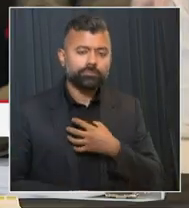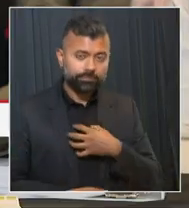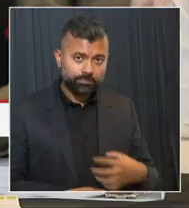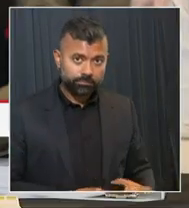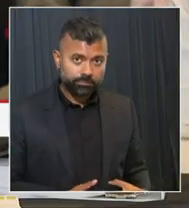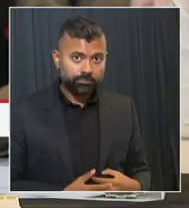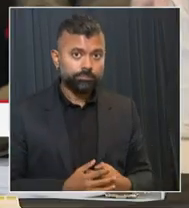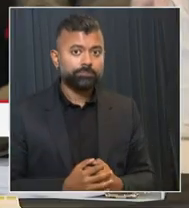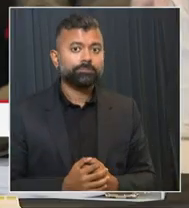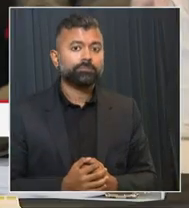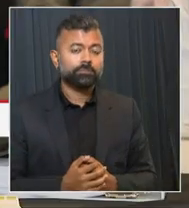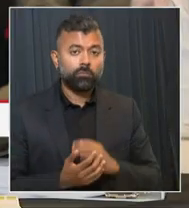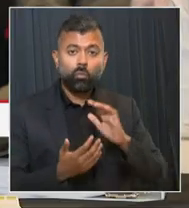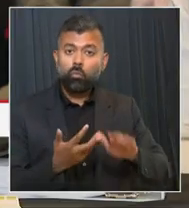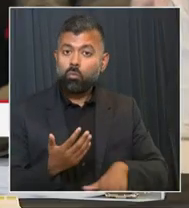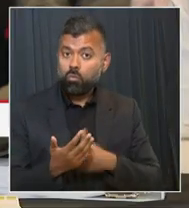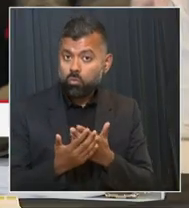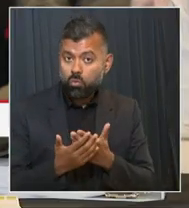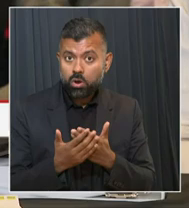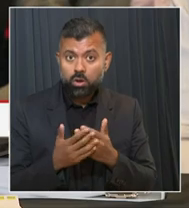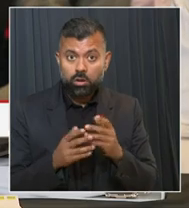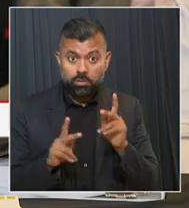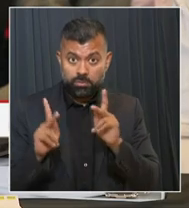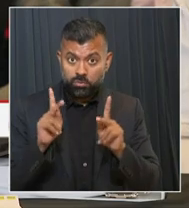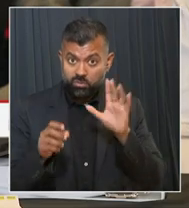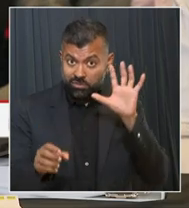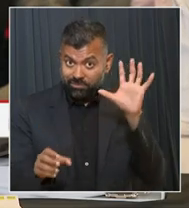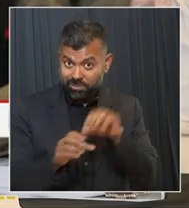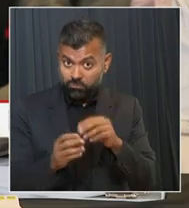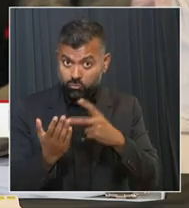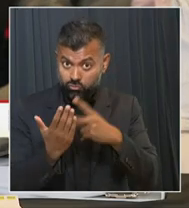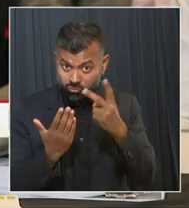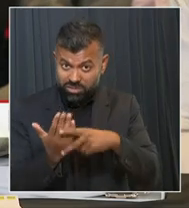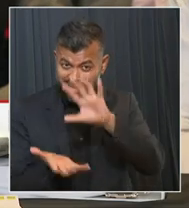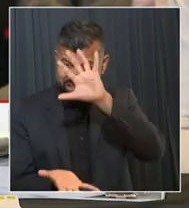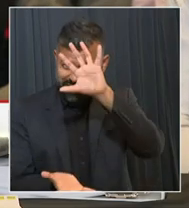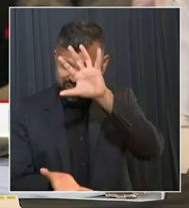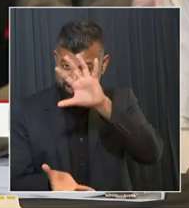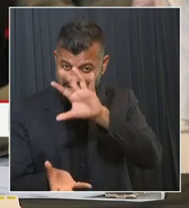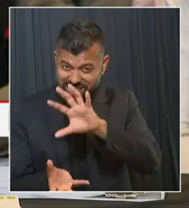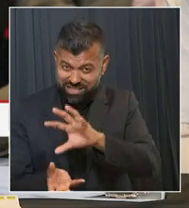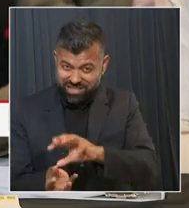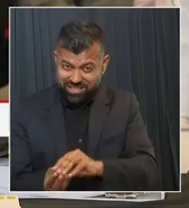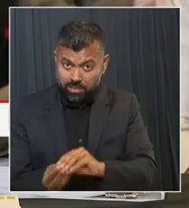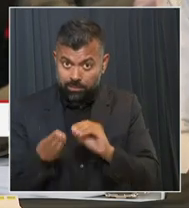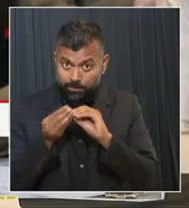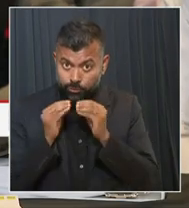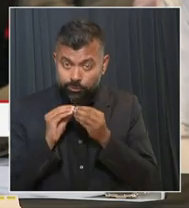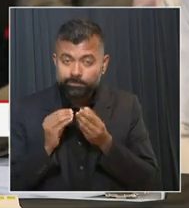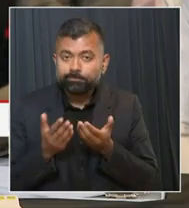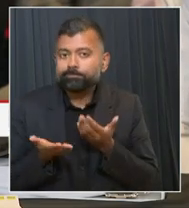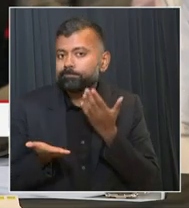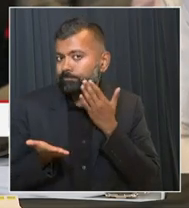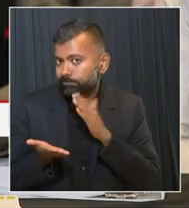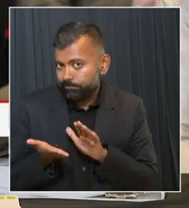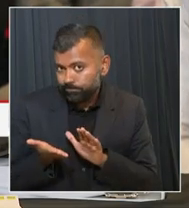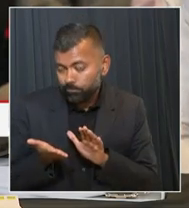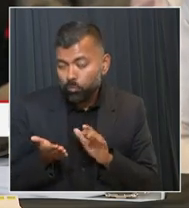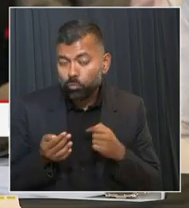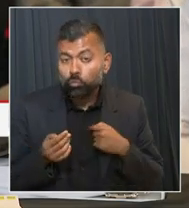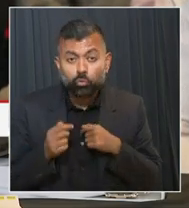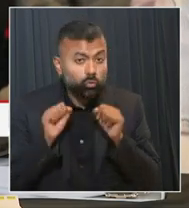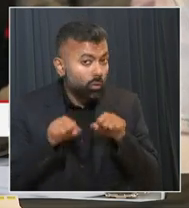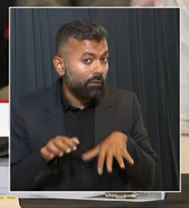these programs, Janetta, or potential participants. I suppose we could. We do know with